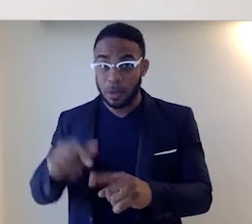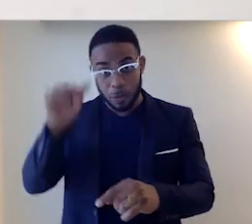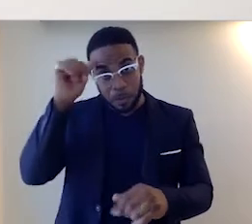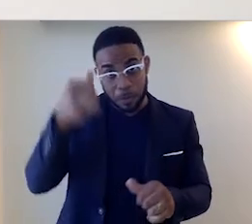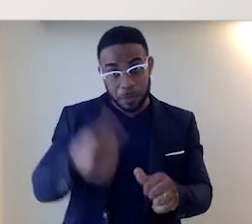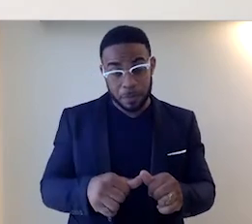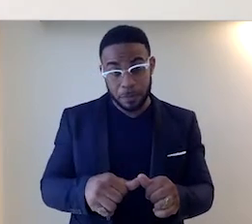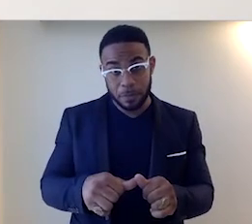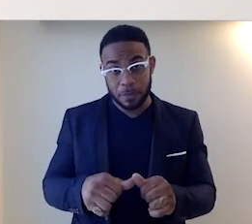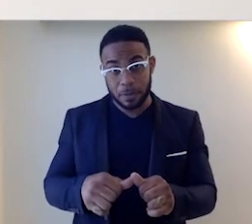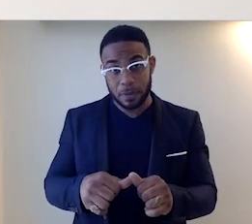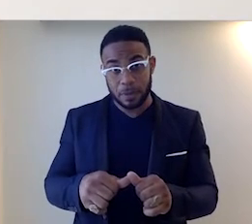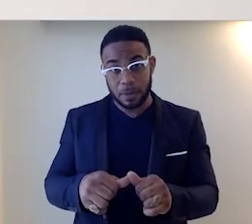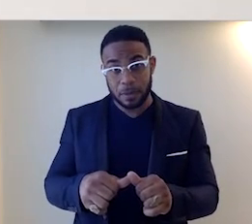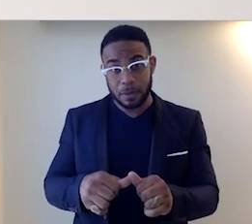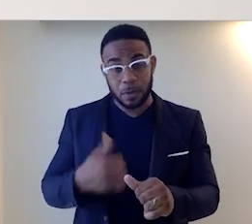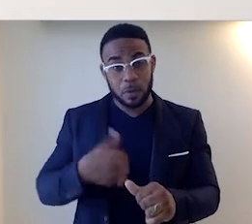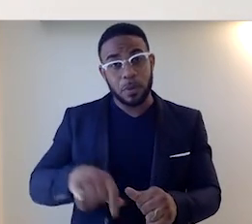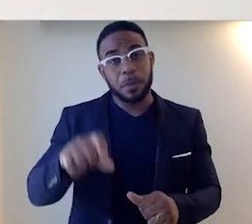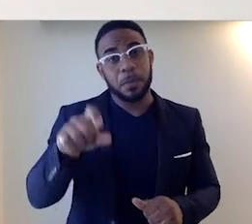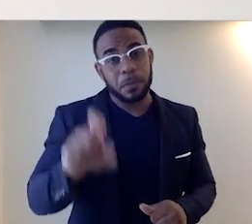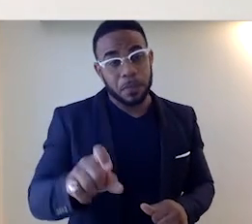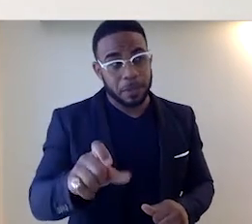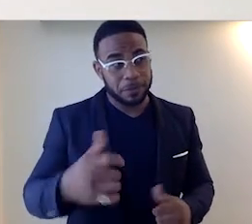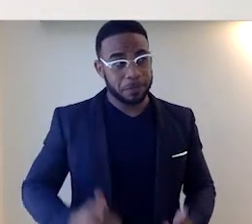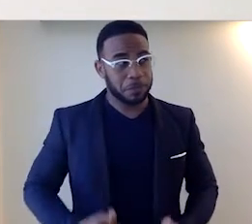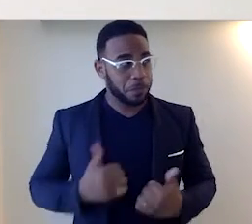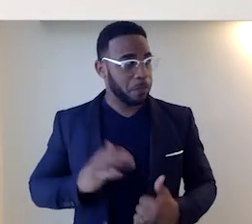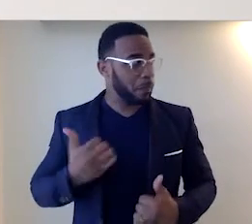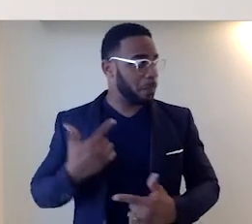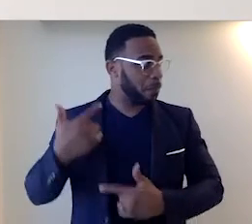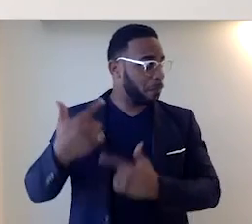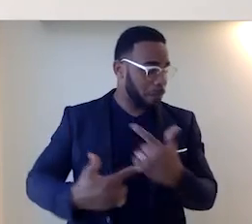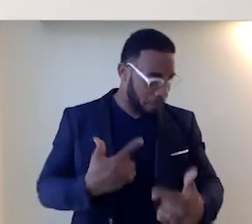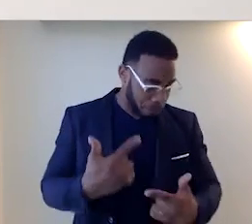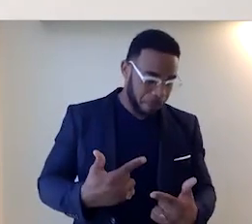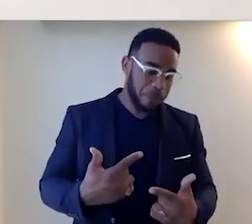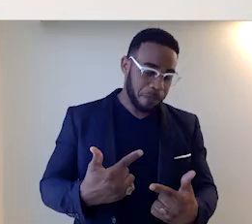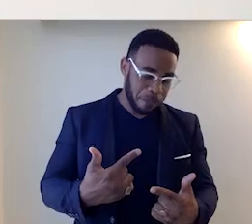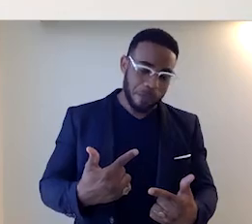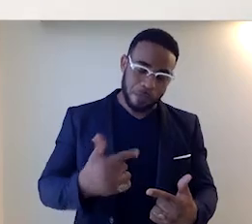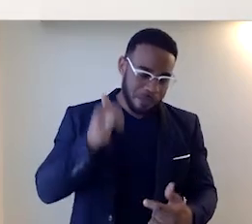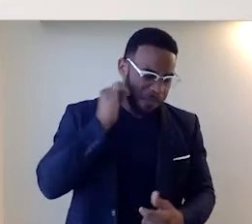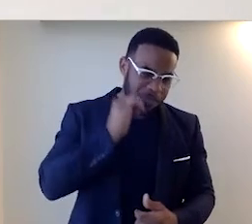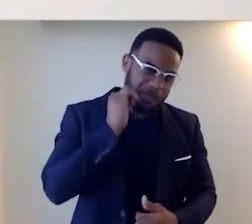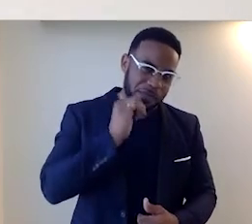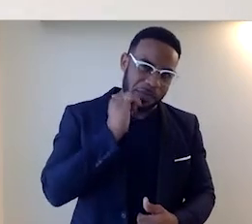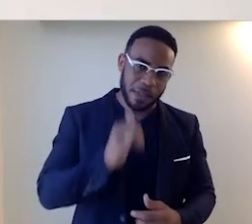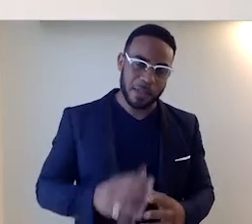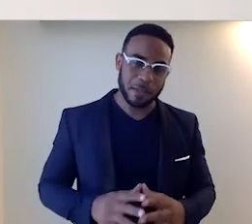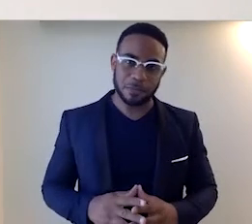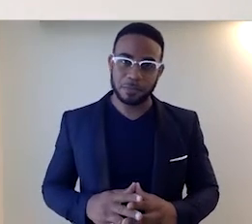remember, we must live our legacy every day.